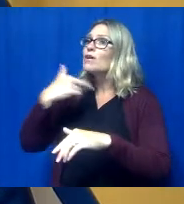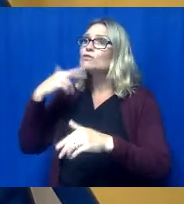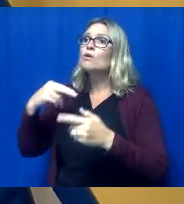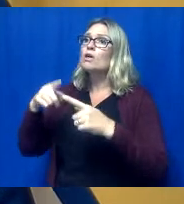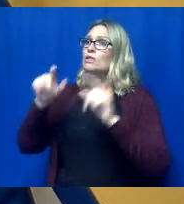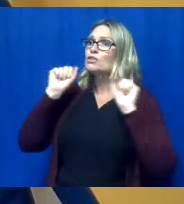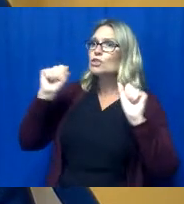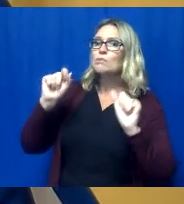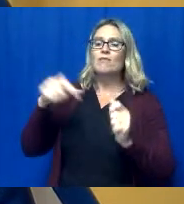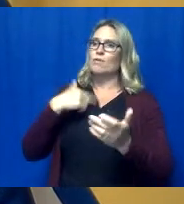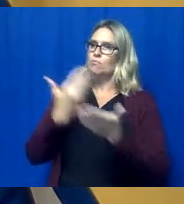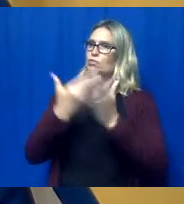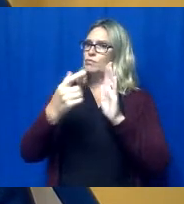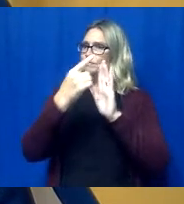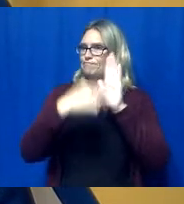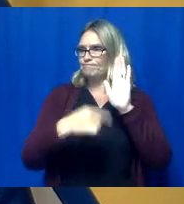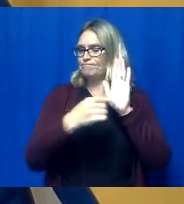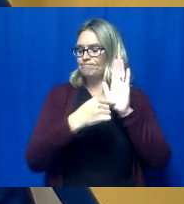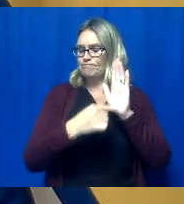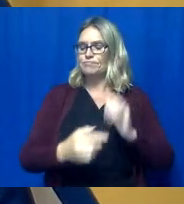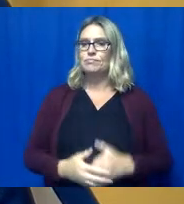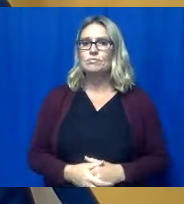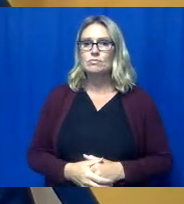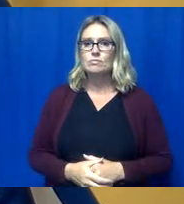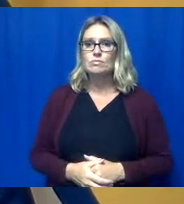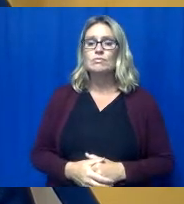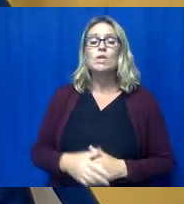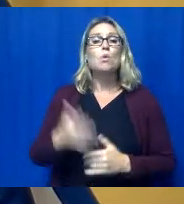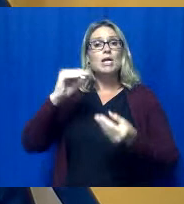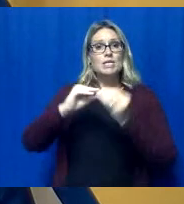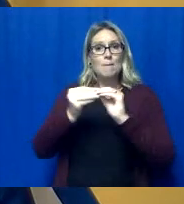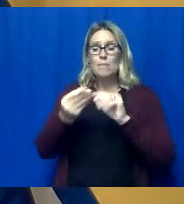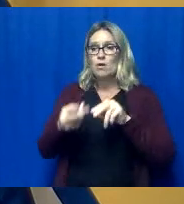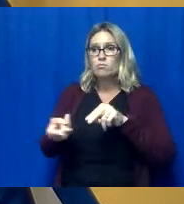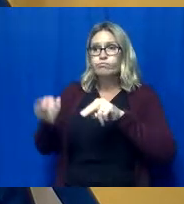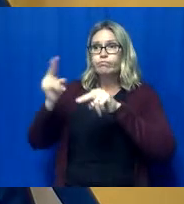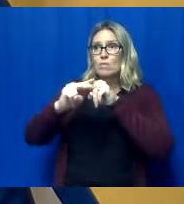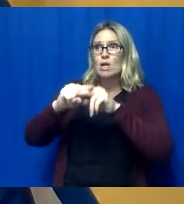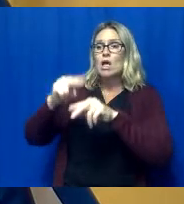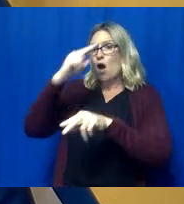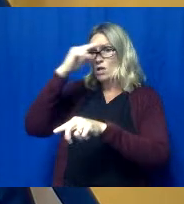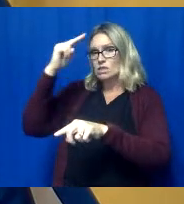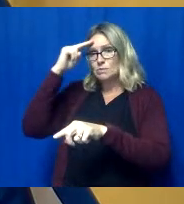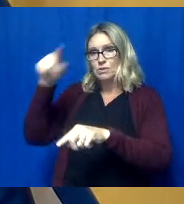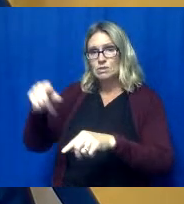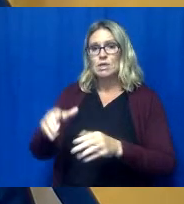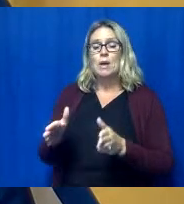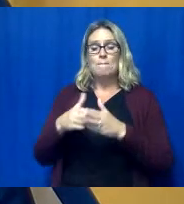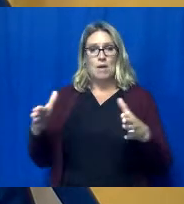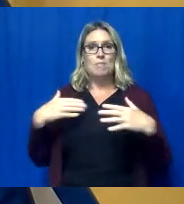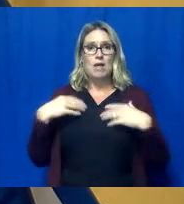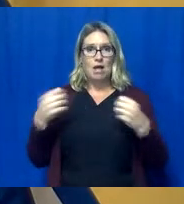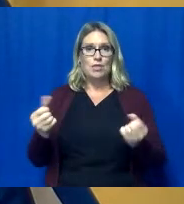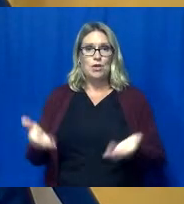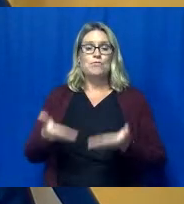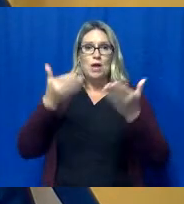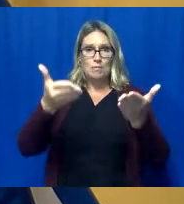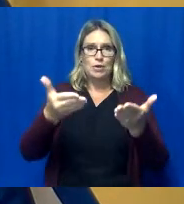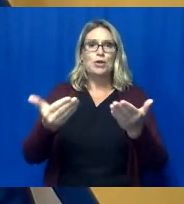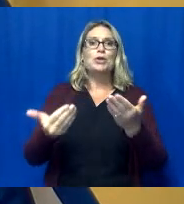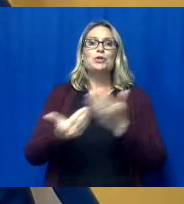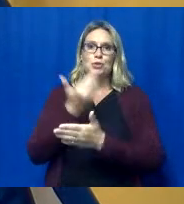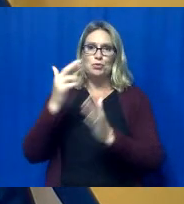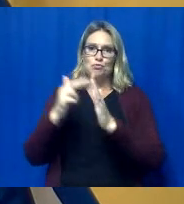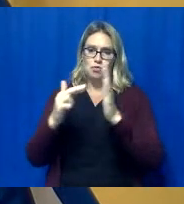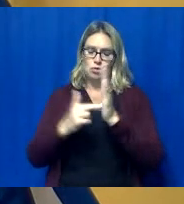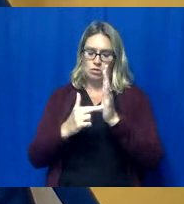events. Due to the rising number of cases and hospitalizations, Public Health has recommended some additional regulations